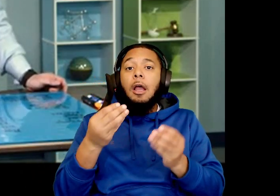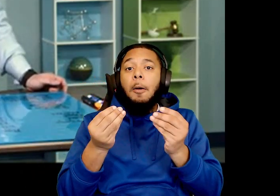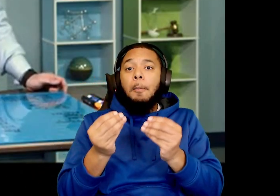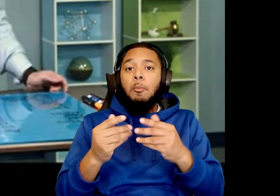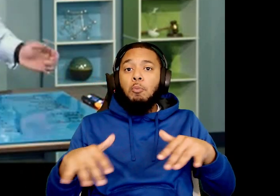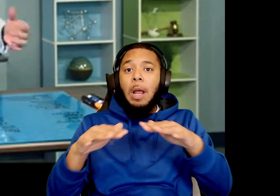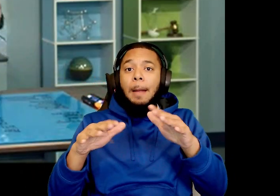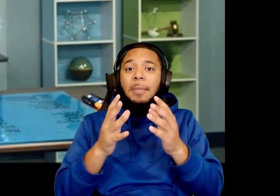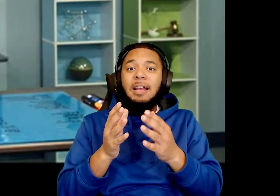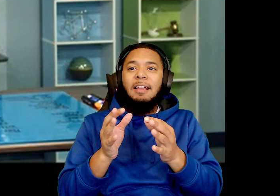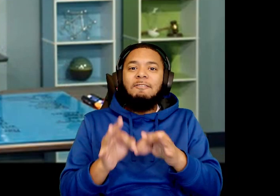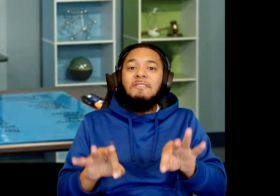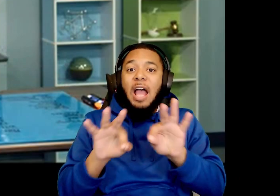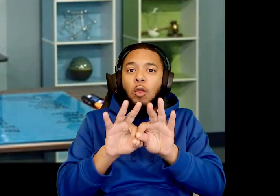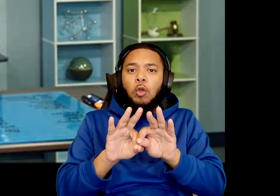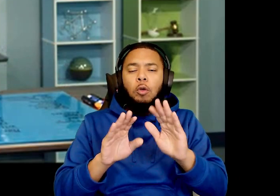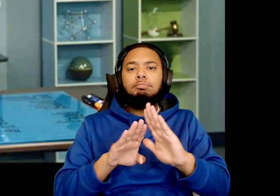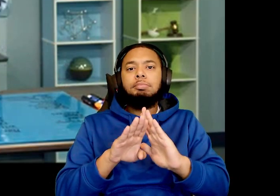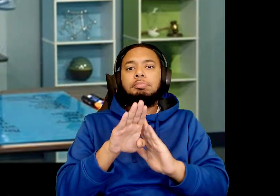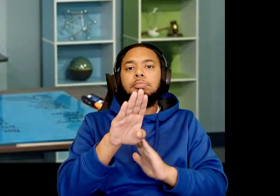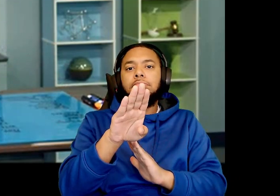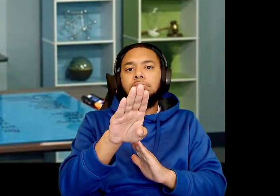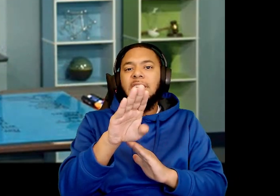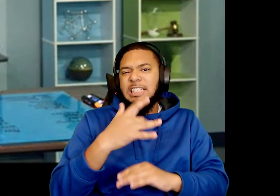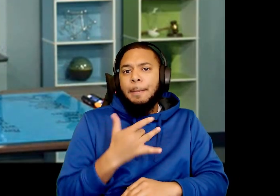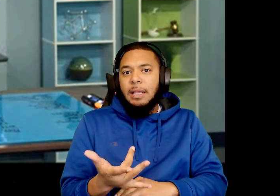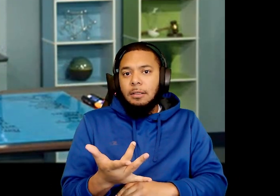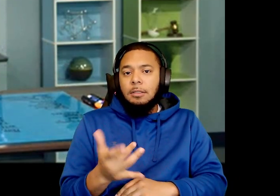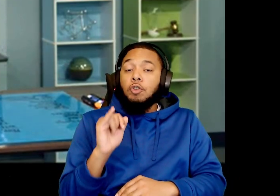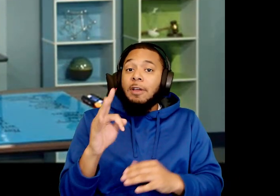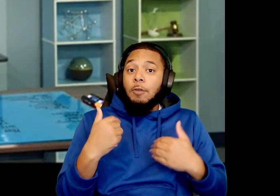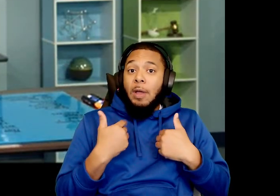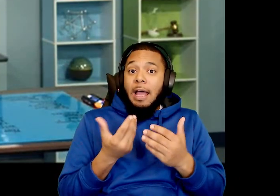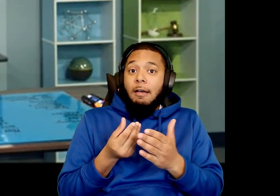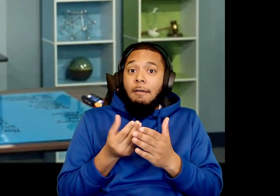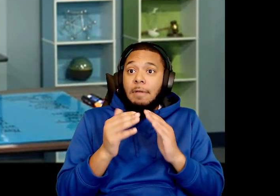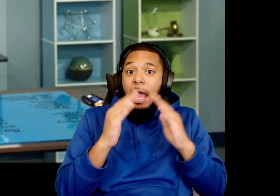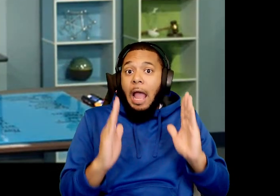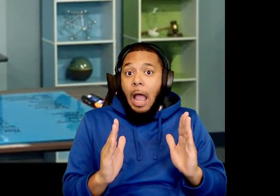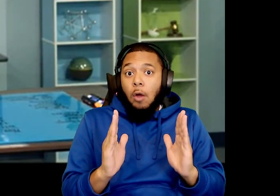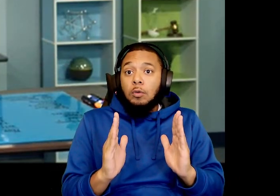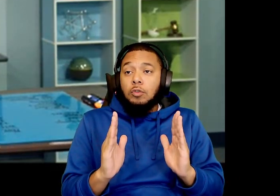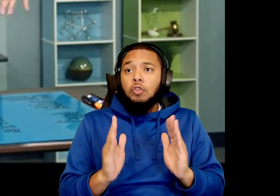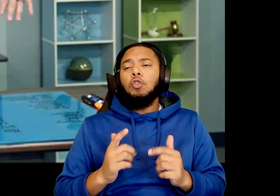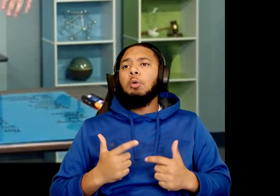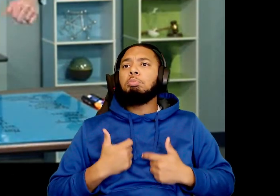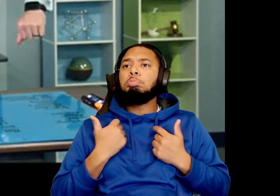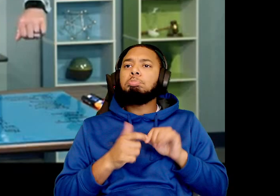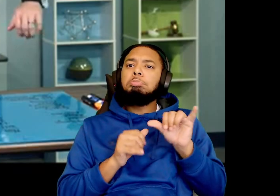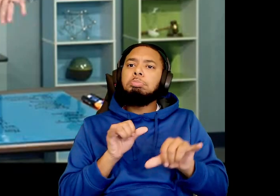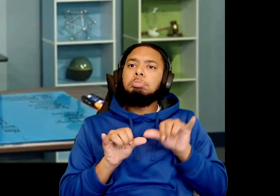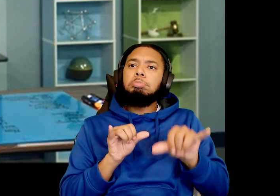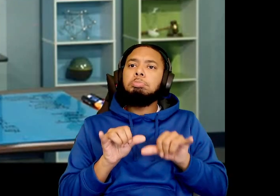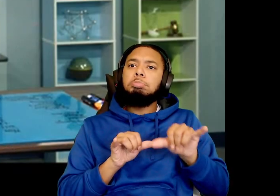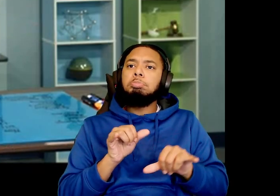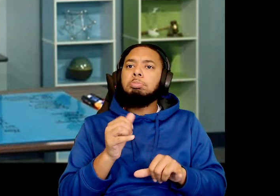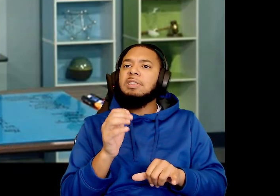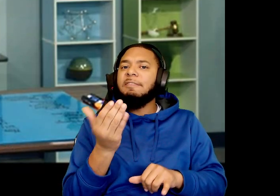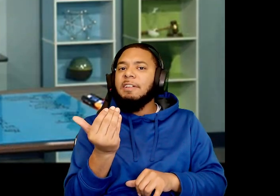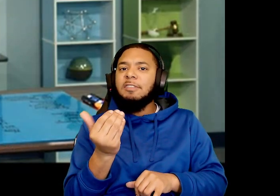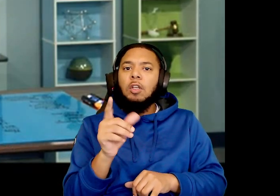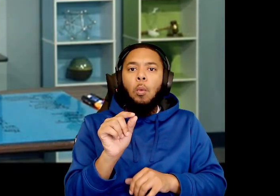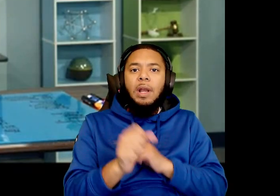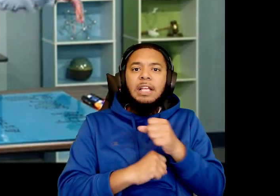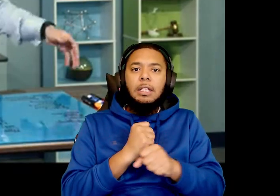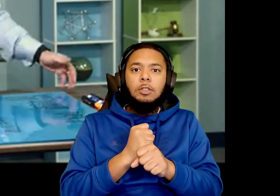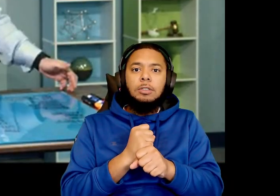go up. So if you buy a house and then you live in it for 10 years or 20 years, then the value